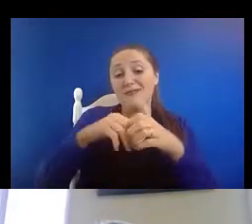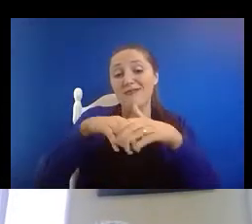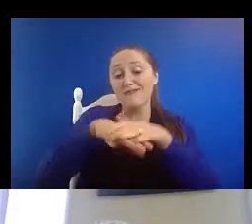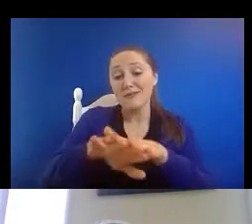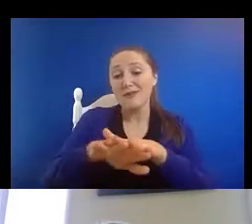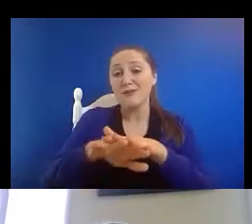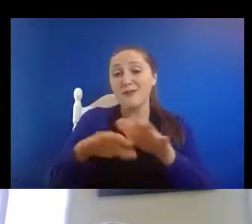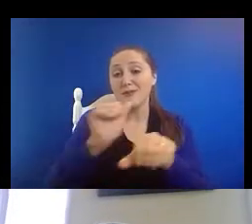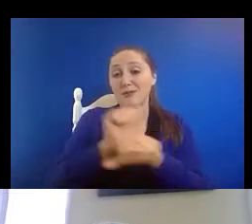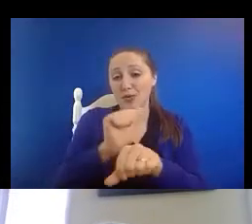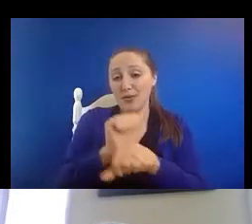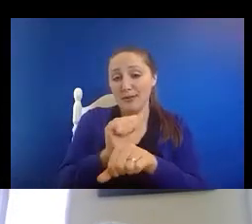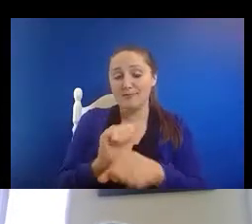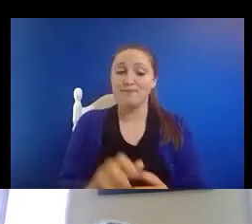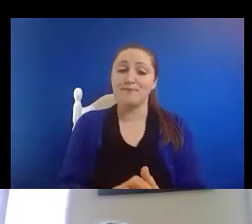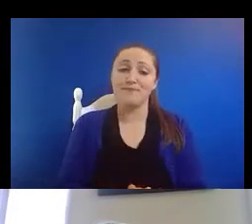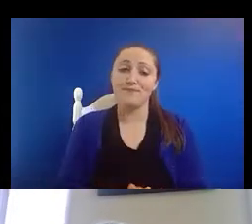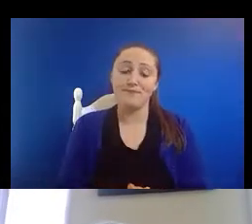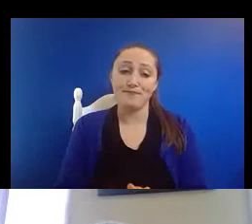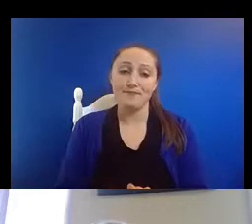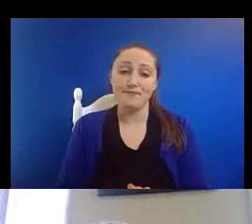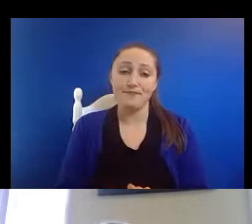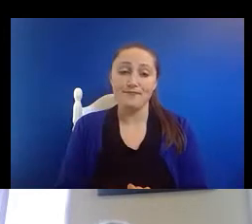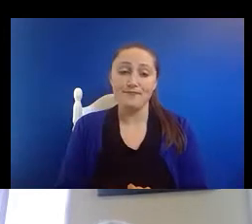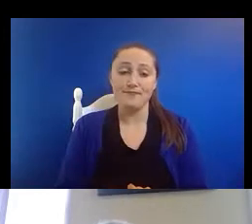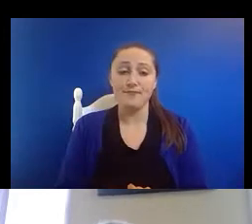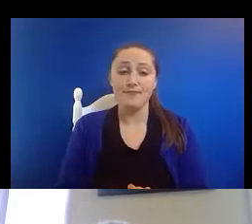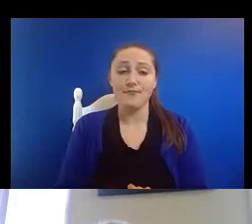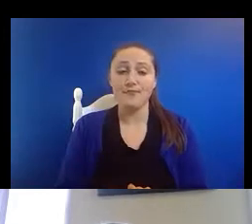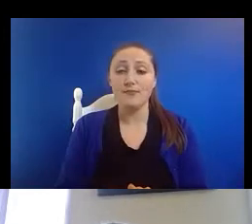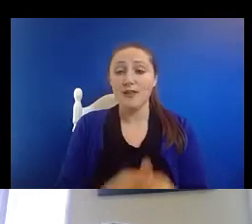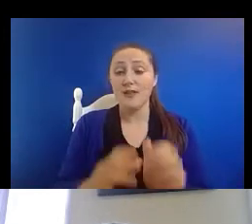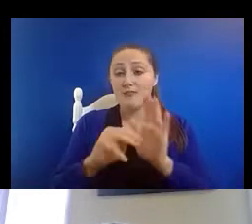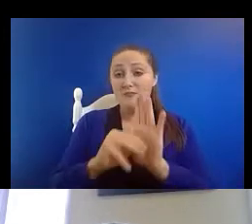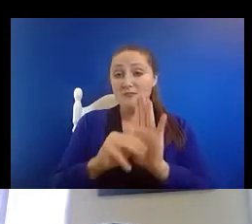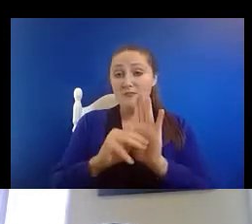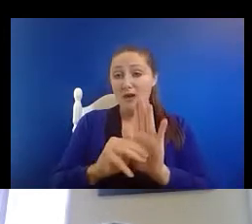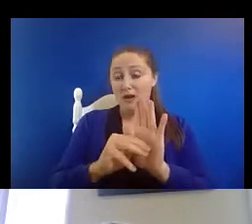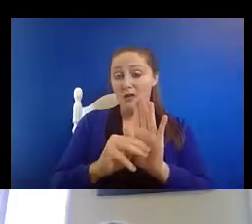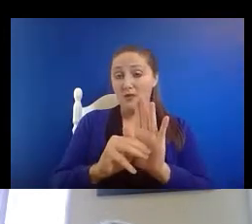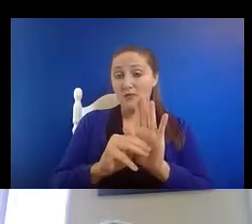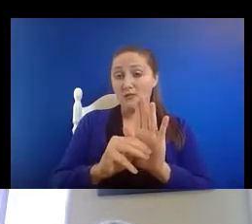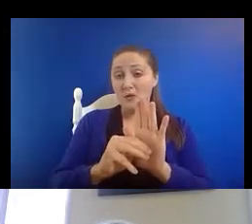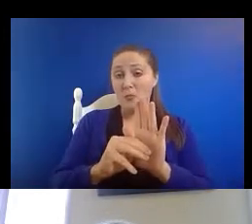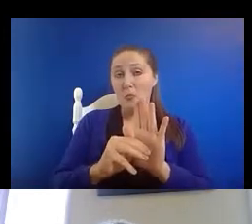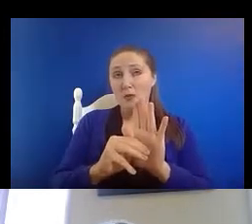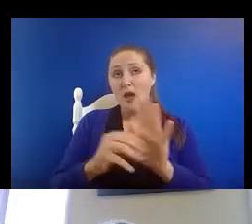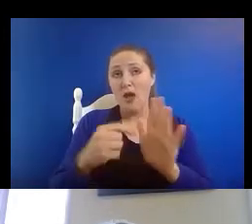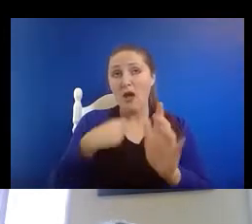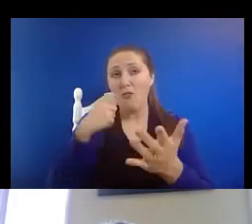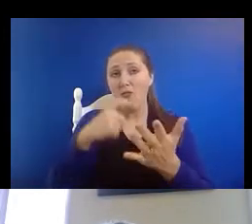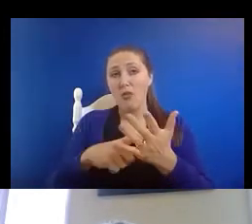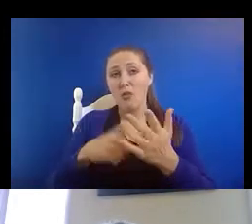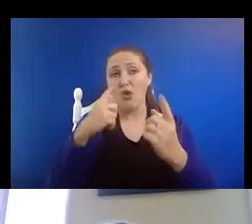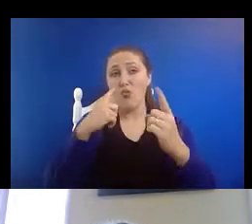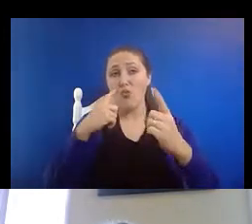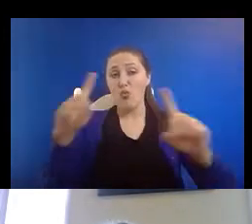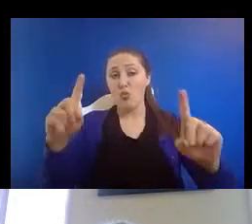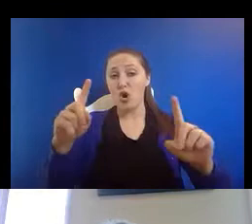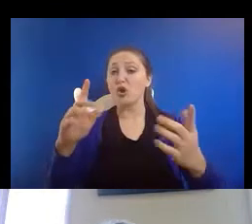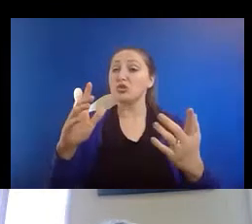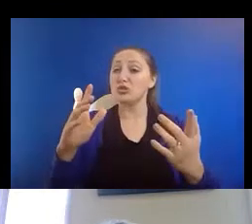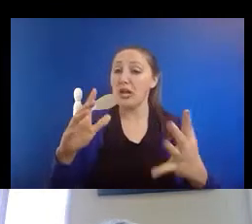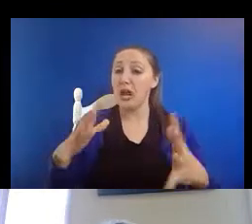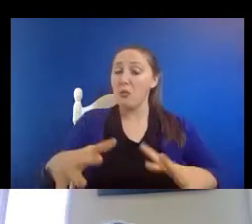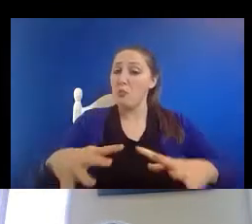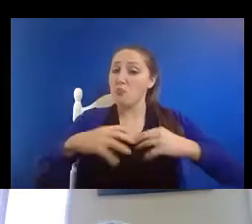found is where those models have really worked and have been embraced, that has been because